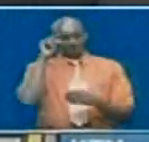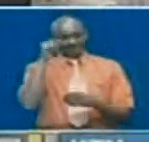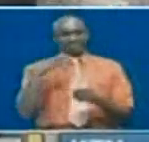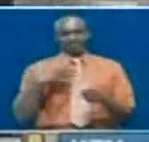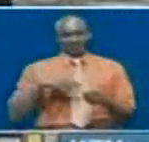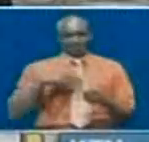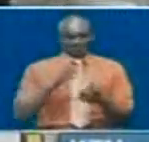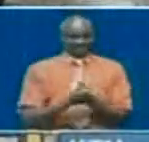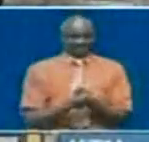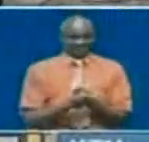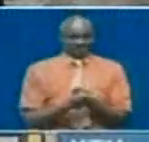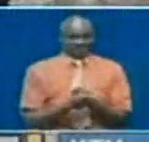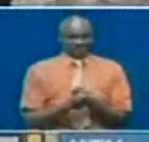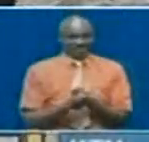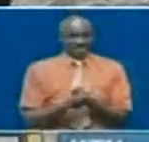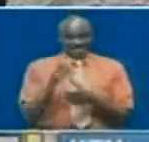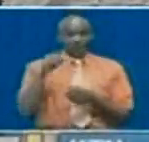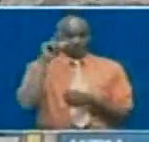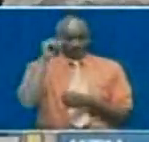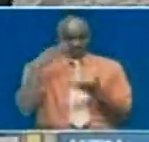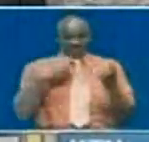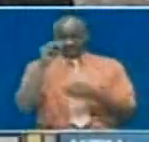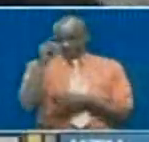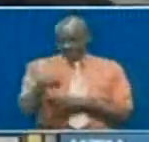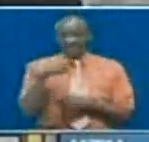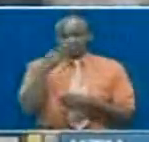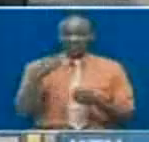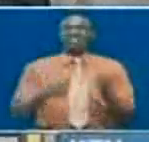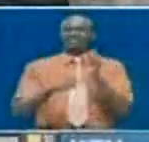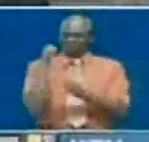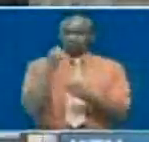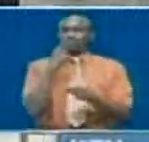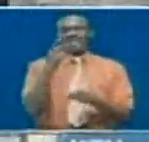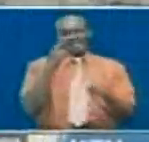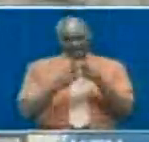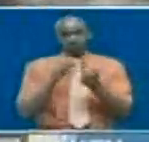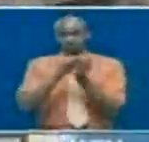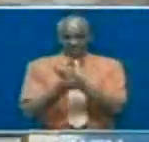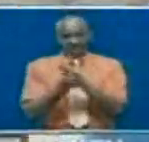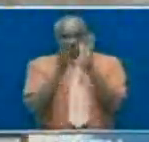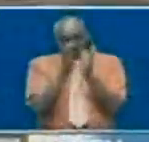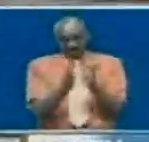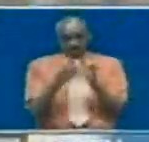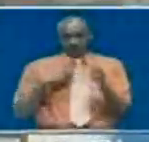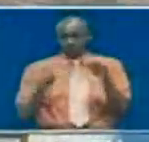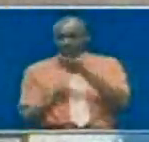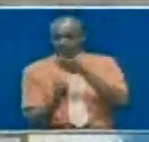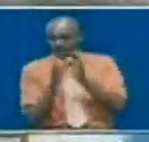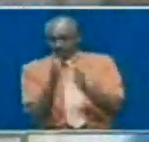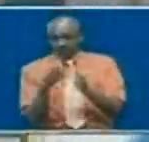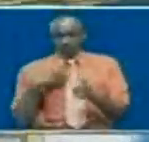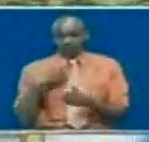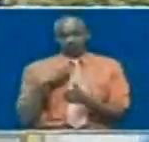Coast. The Coast Court parliamentarians have yet again refused to name a replacement for the minority whip Gedion